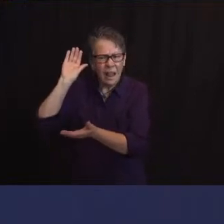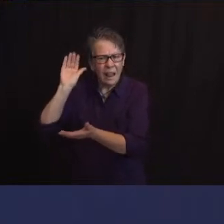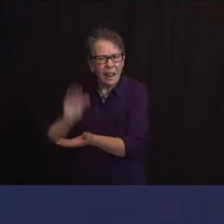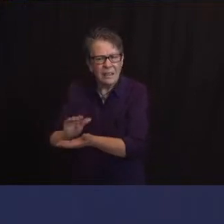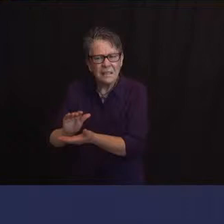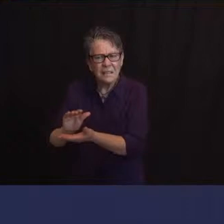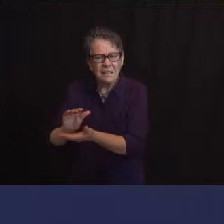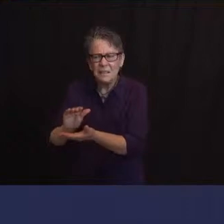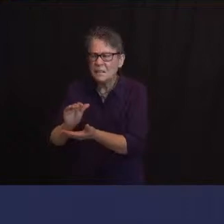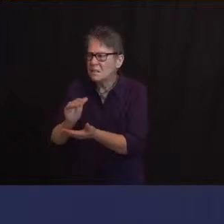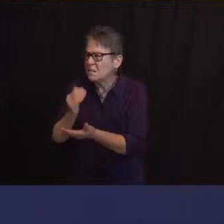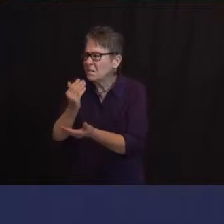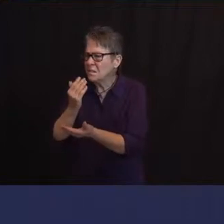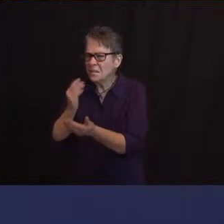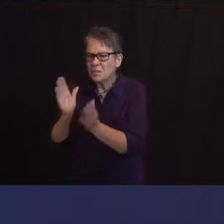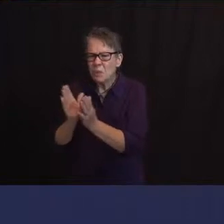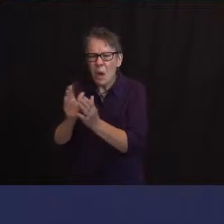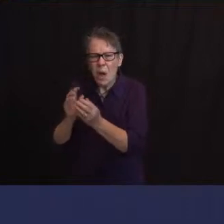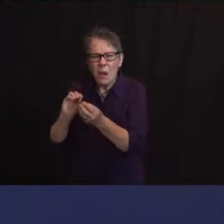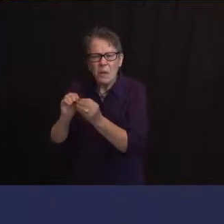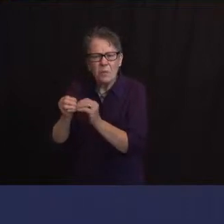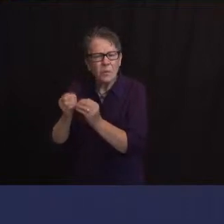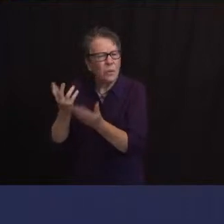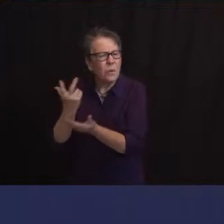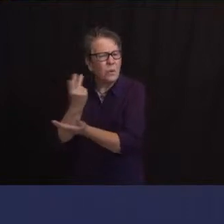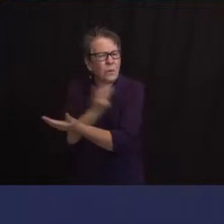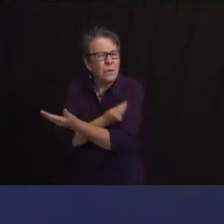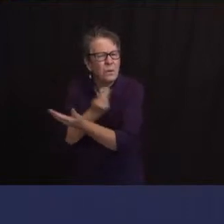Judy, I'll have a couple thoughts and then throw it open to you if it's okay.